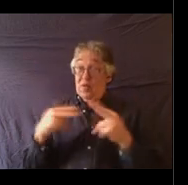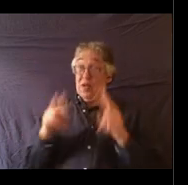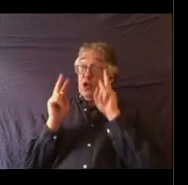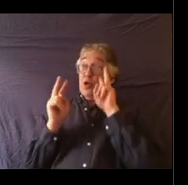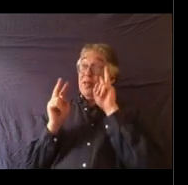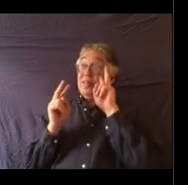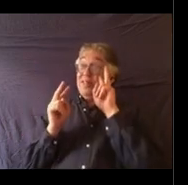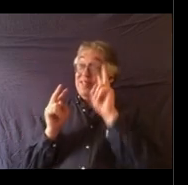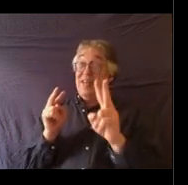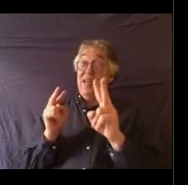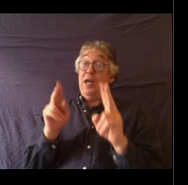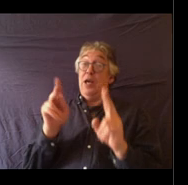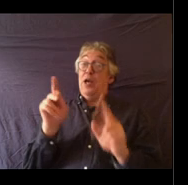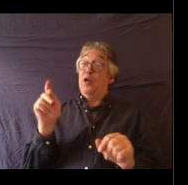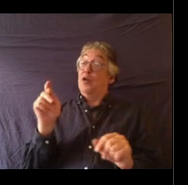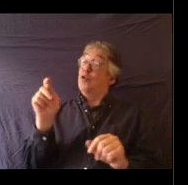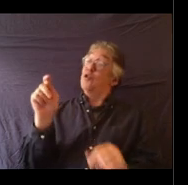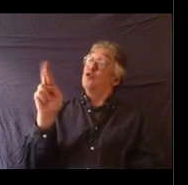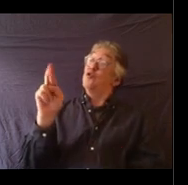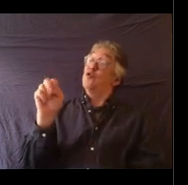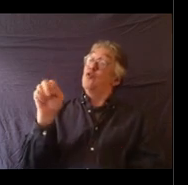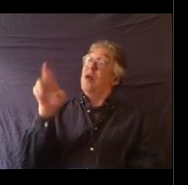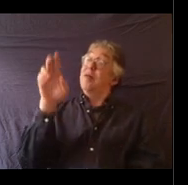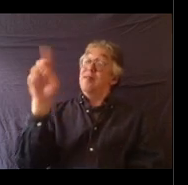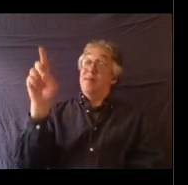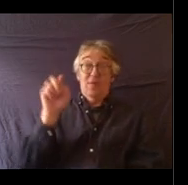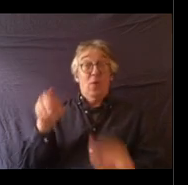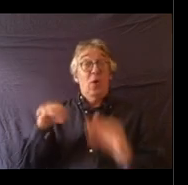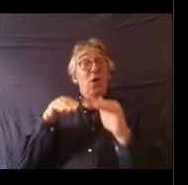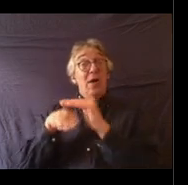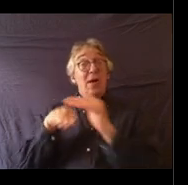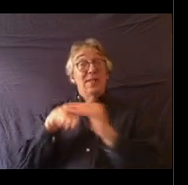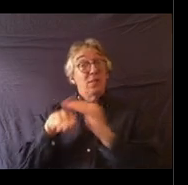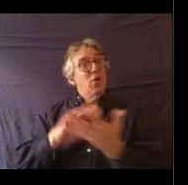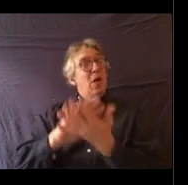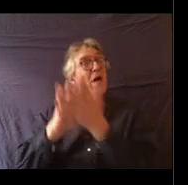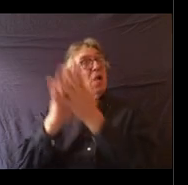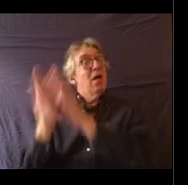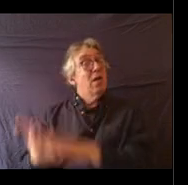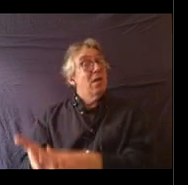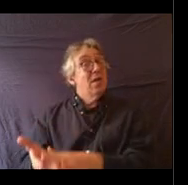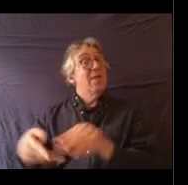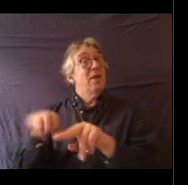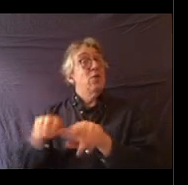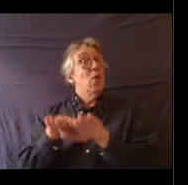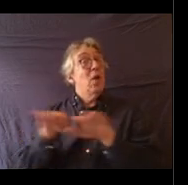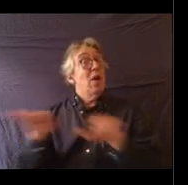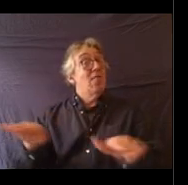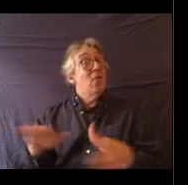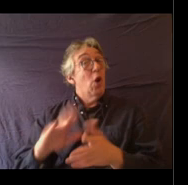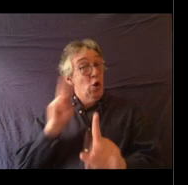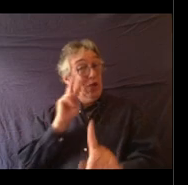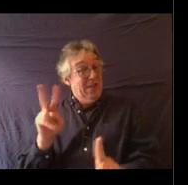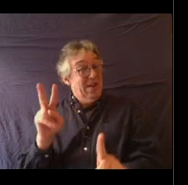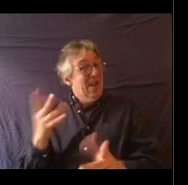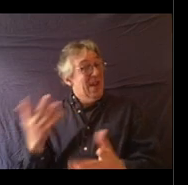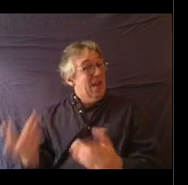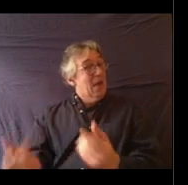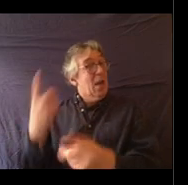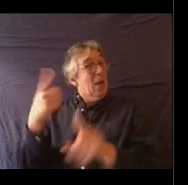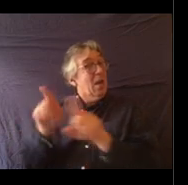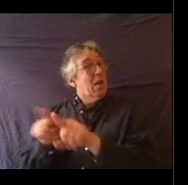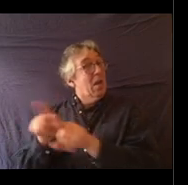in implementation of the accessibility provisions at the national level? And I suppose with this, they mean the transposition. And are